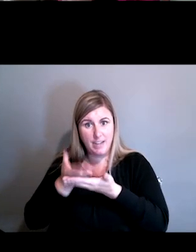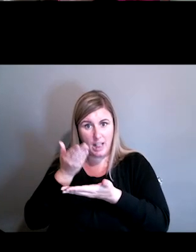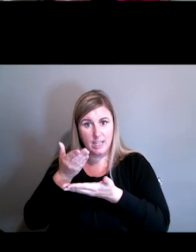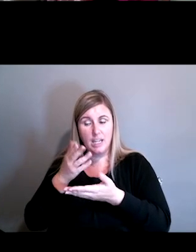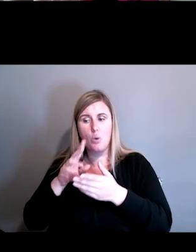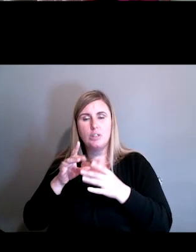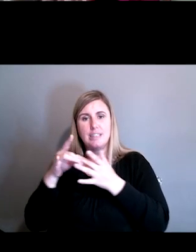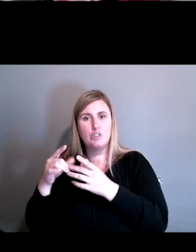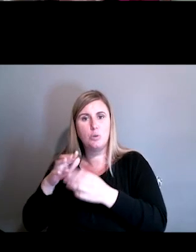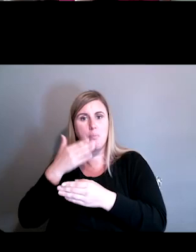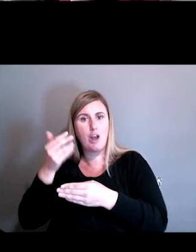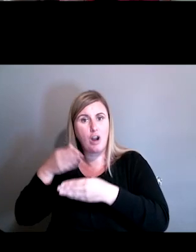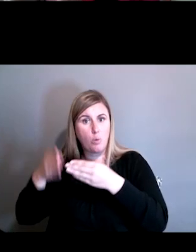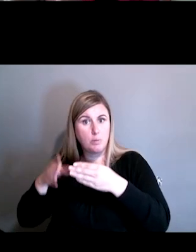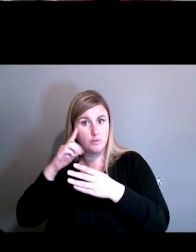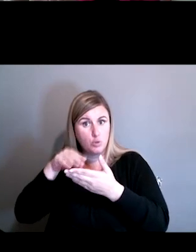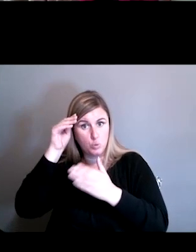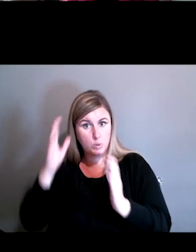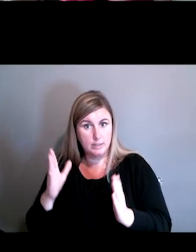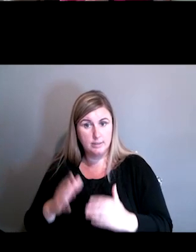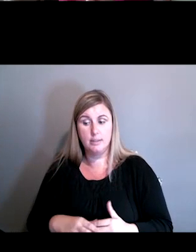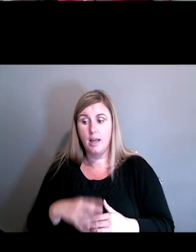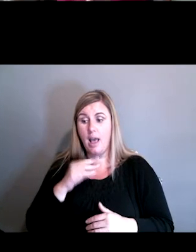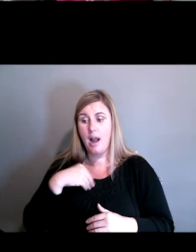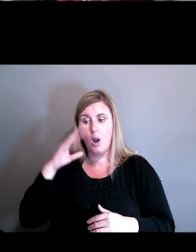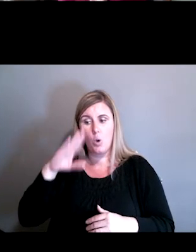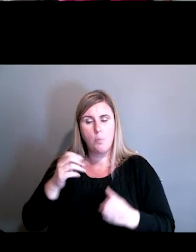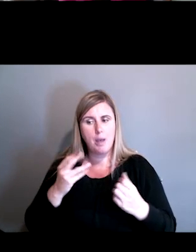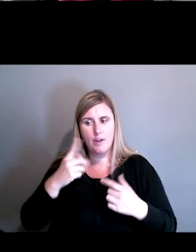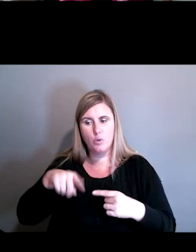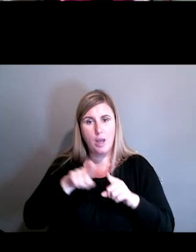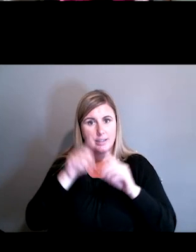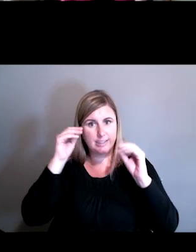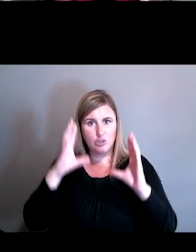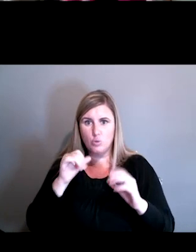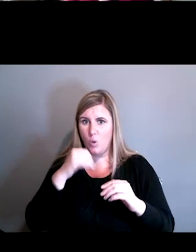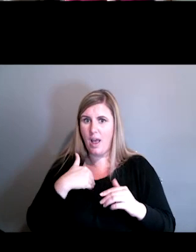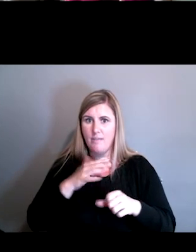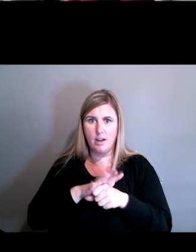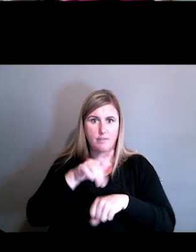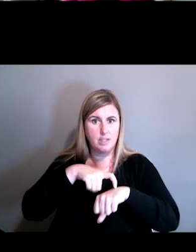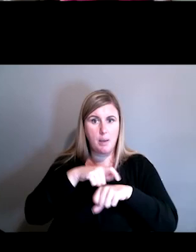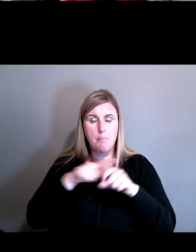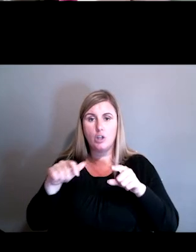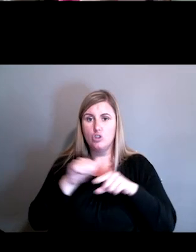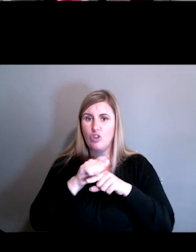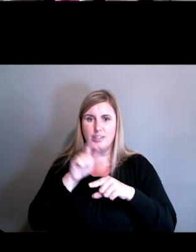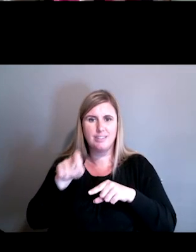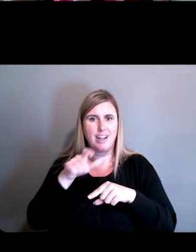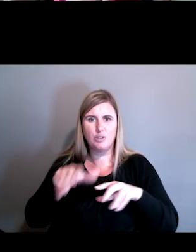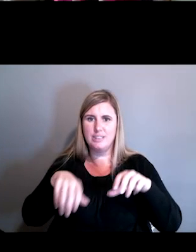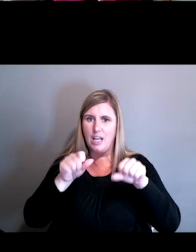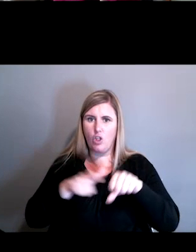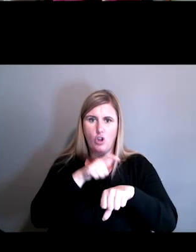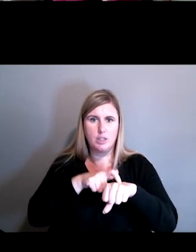And I know many of you as teachers don't have a lot of time, but training doesn't have to be lengthy. It could be for 10 minutes a day, 20